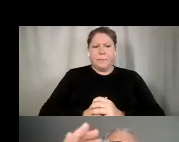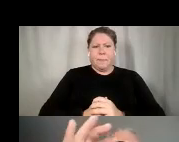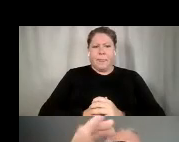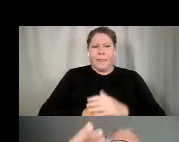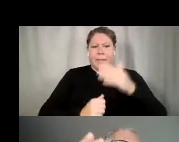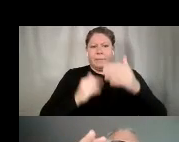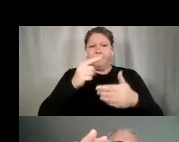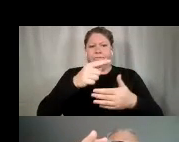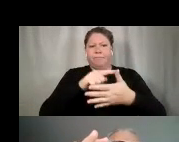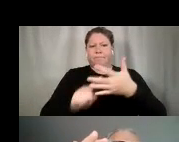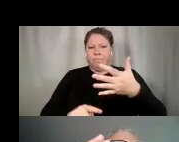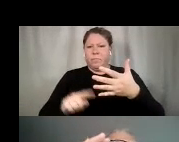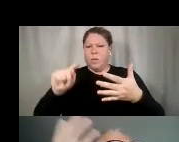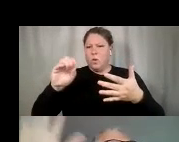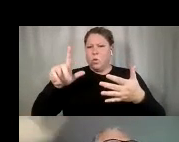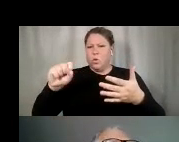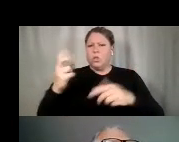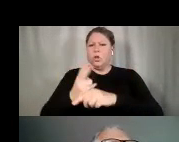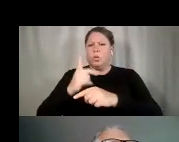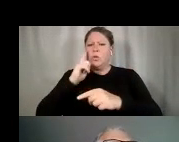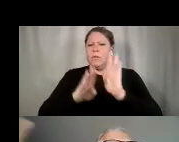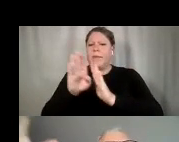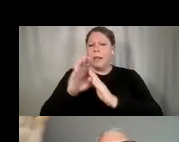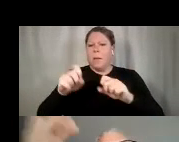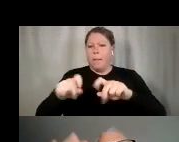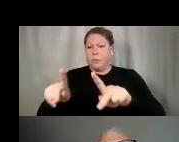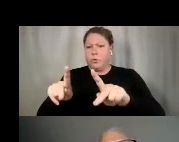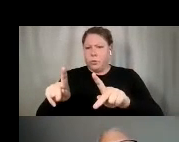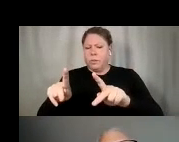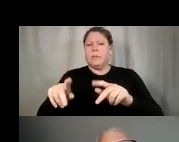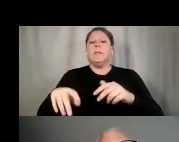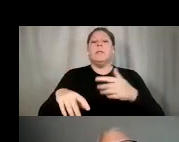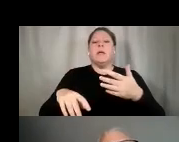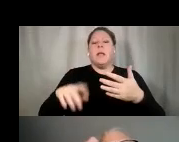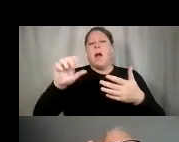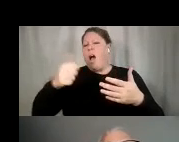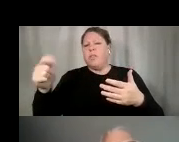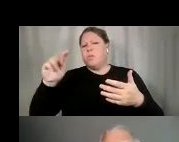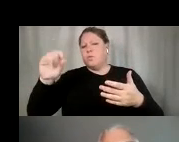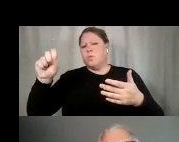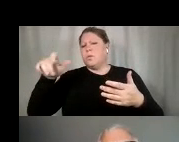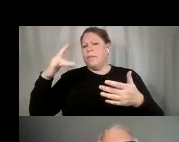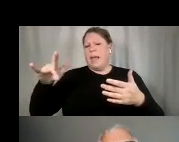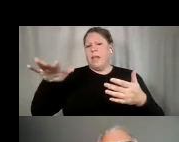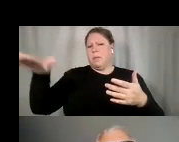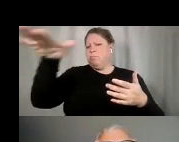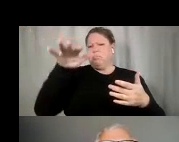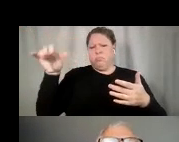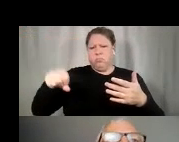this is the tools that we're going to use. Now, there's more tools out there, but I'm just going to focus on some of the tools and compare some of